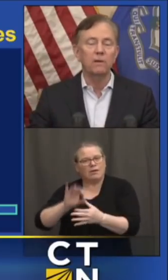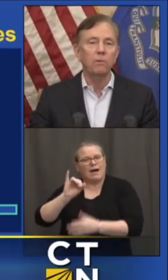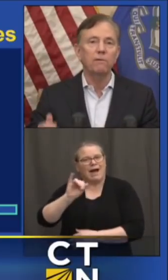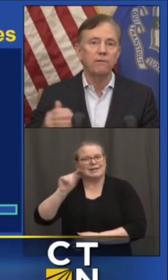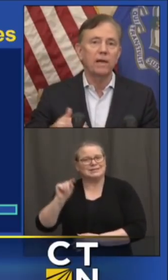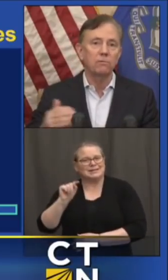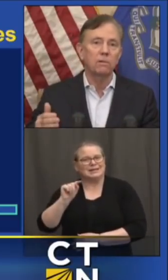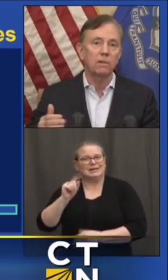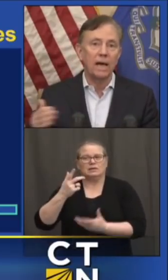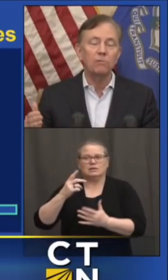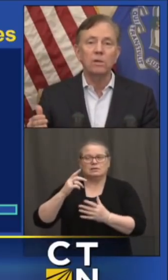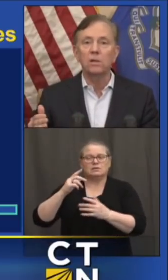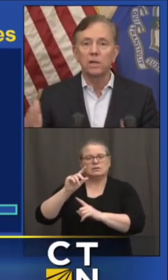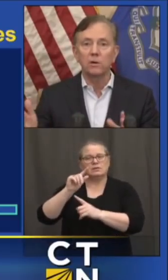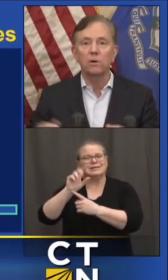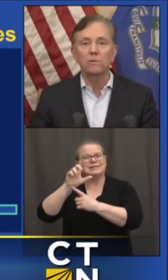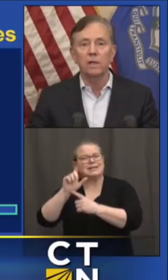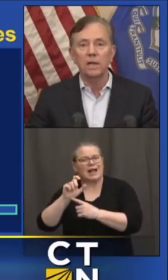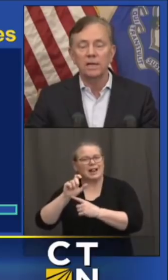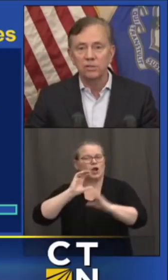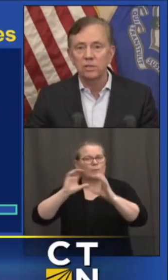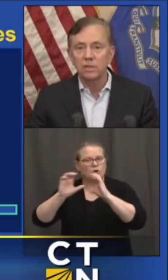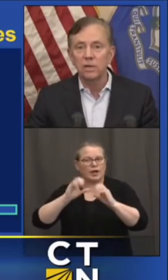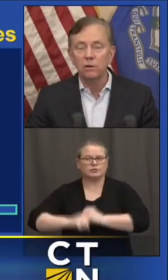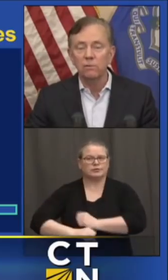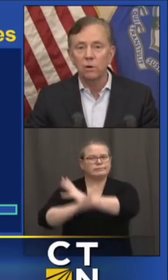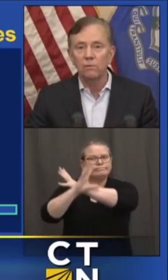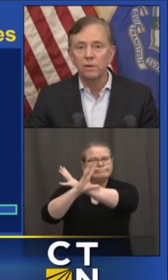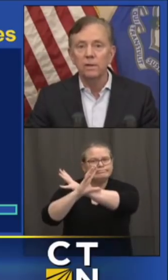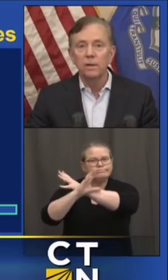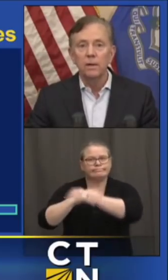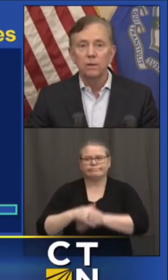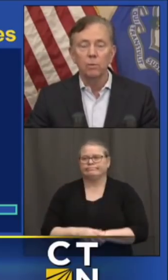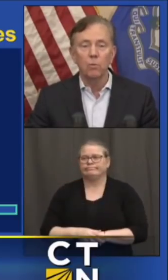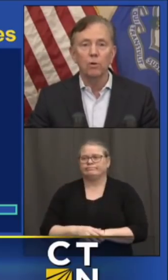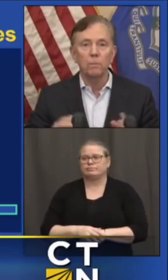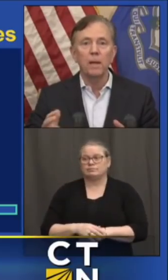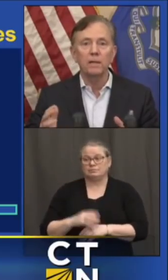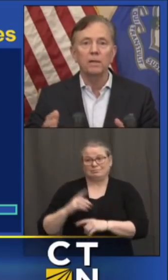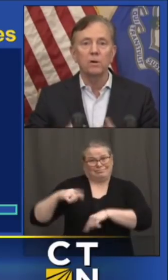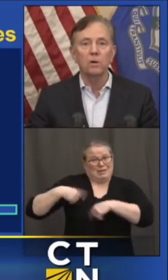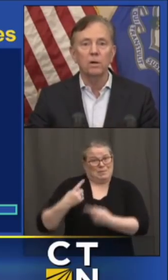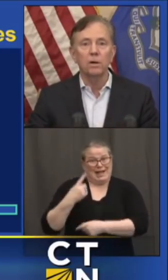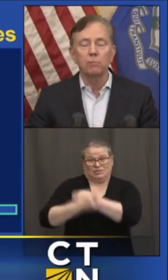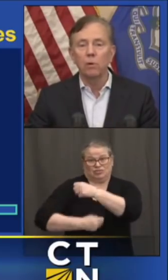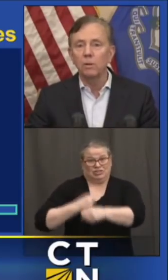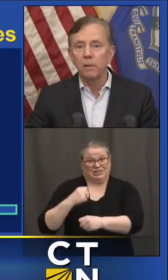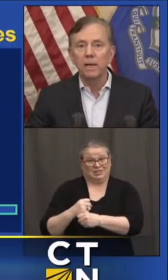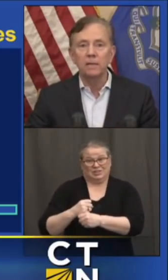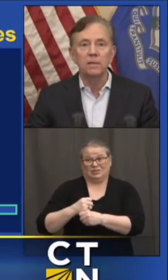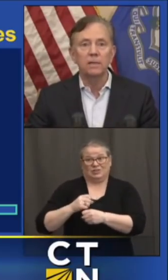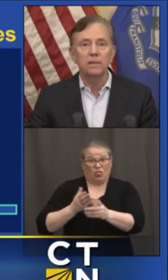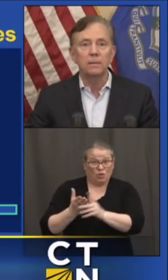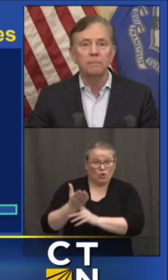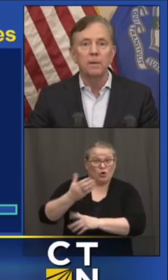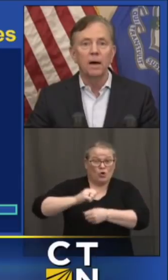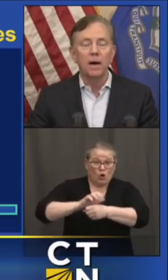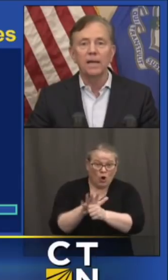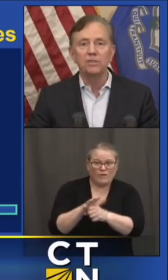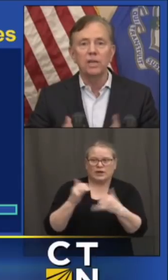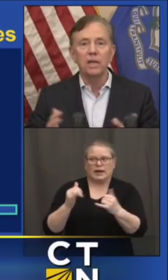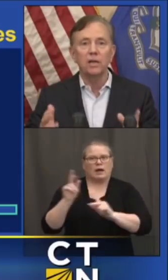I think we have found loud and clear over the last year of COVID that we're more dependent on broadband